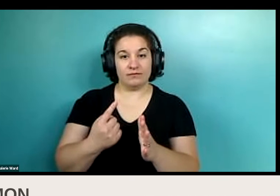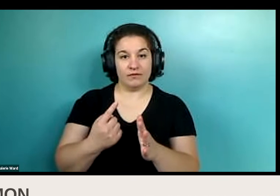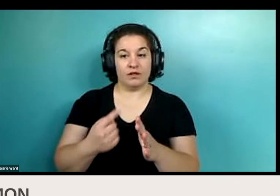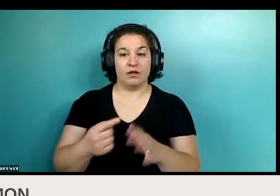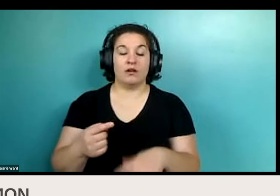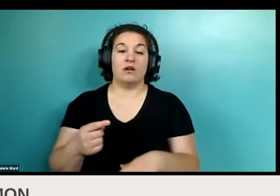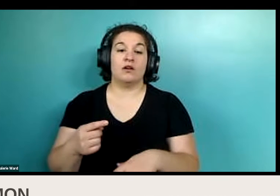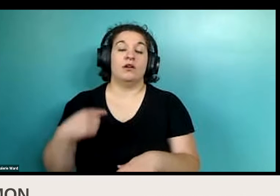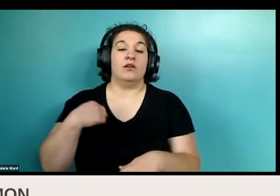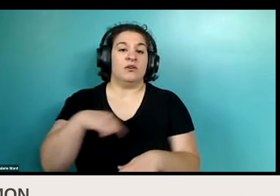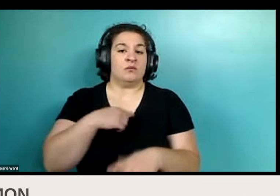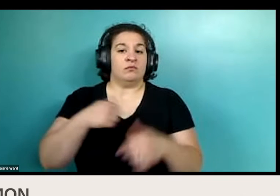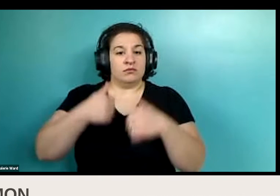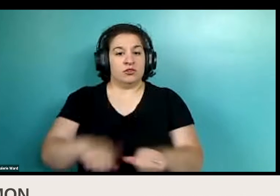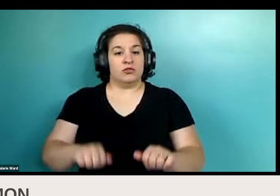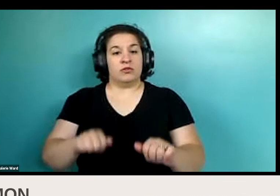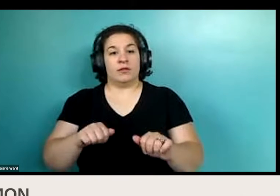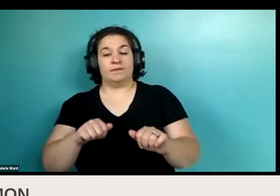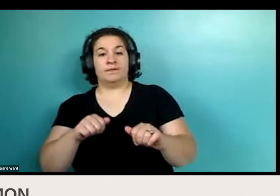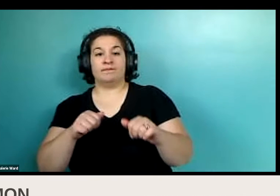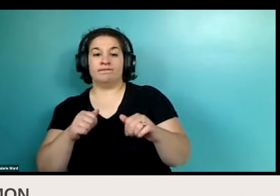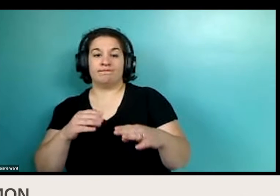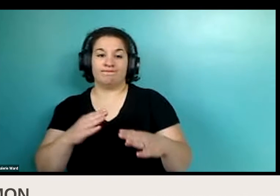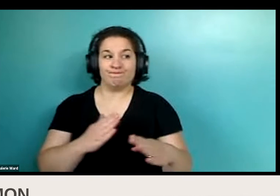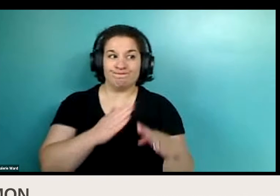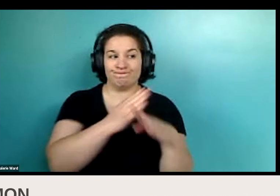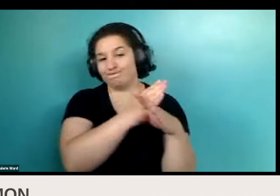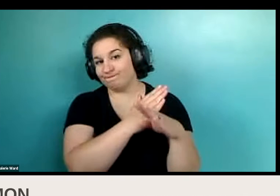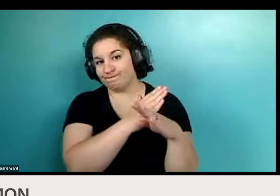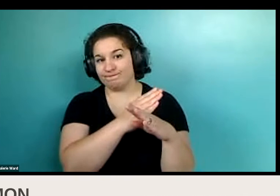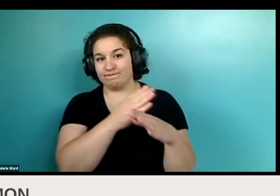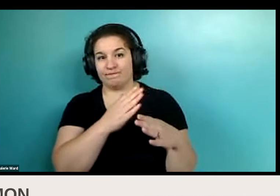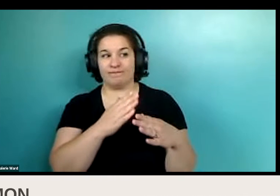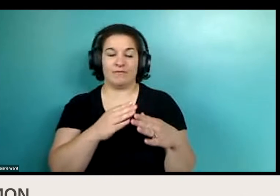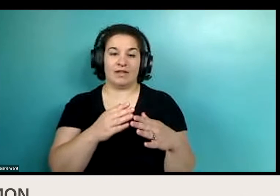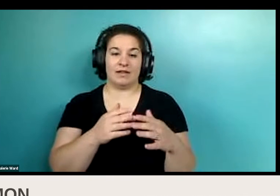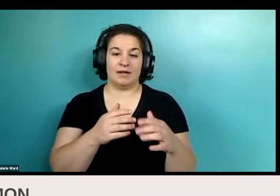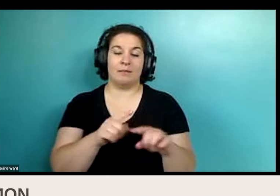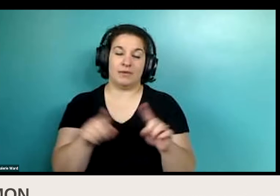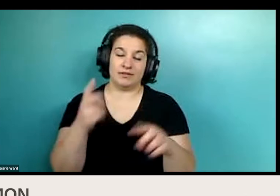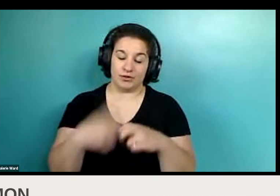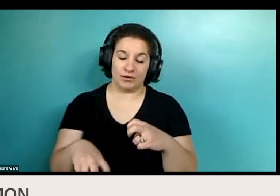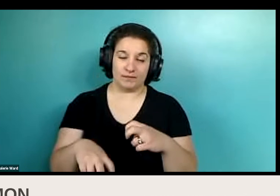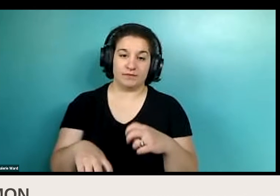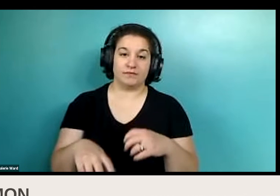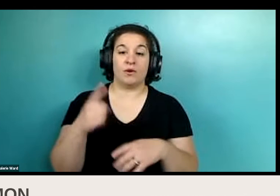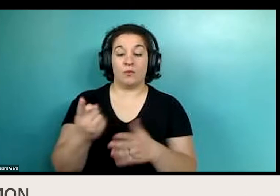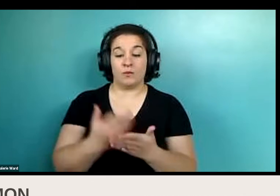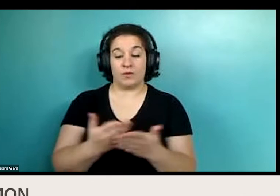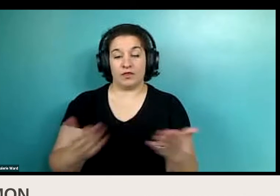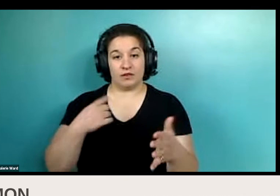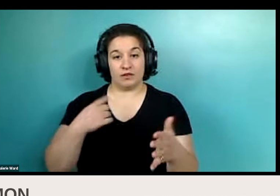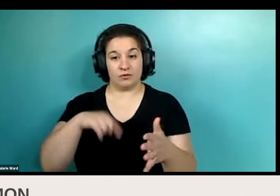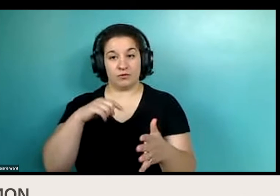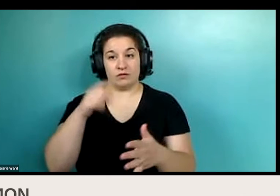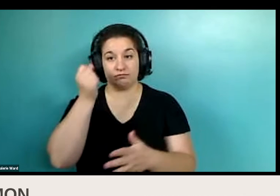to combat like immediately, but it is difficult. One of the things that we've realized is the best medicine is to